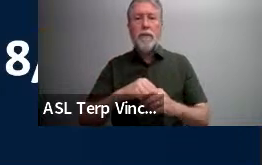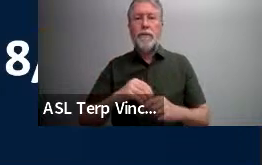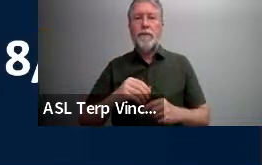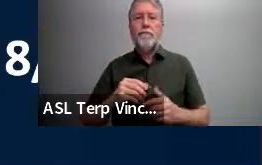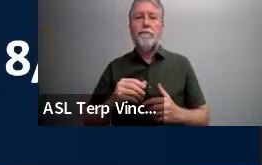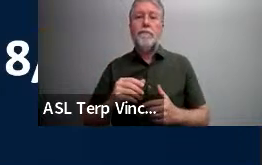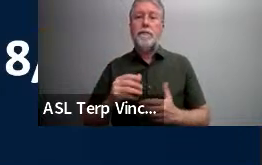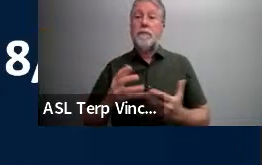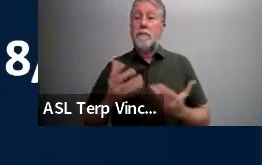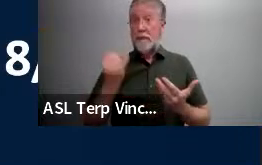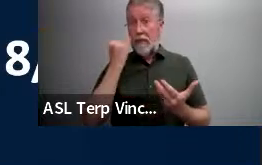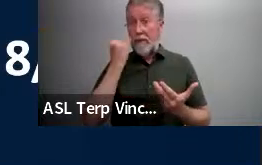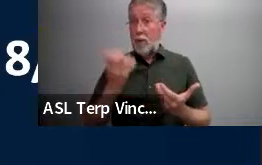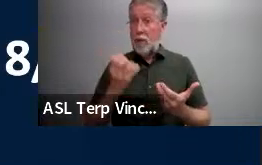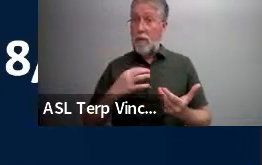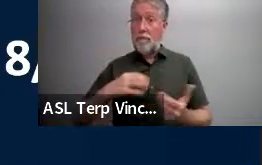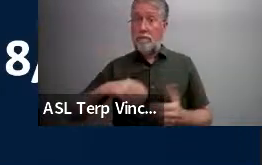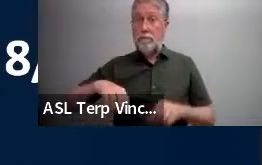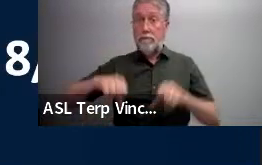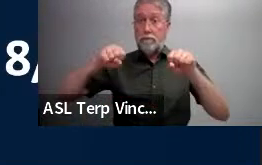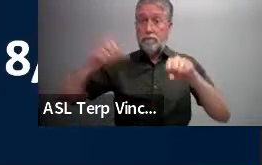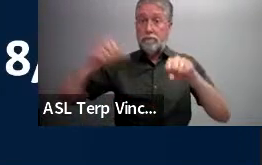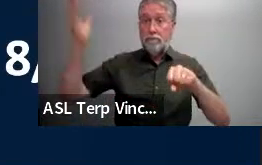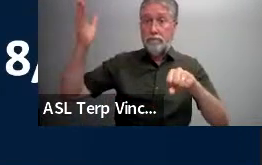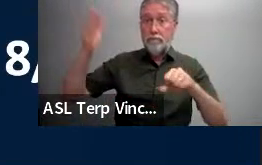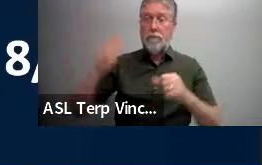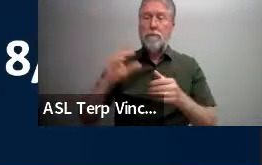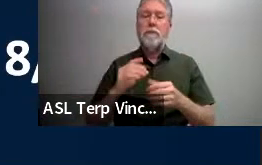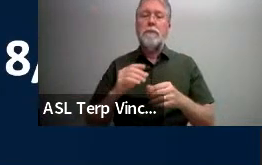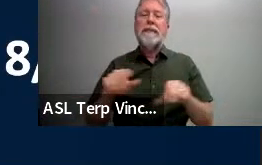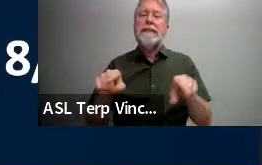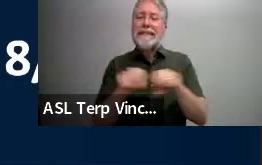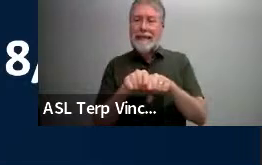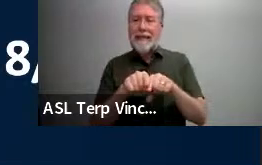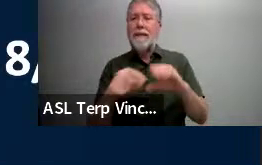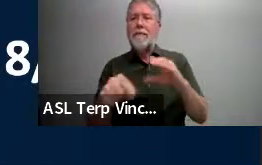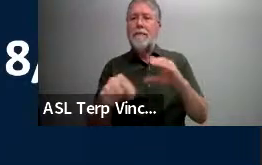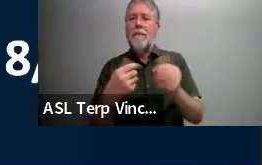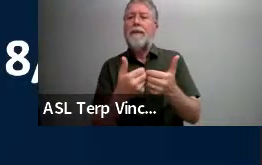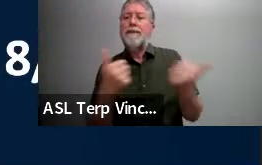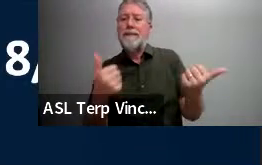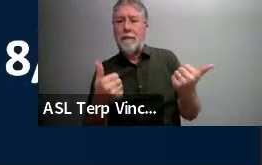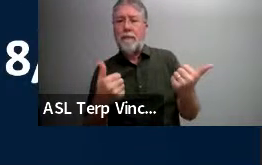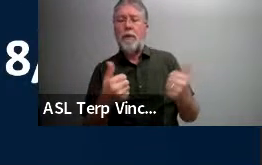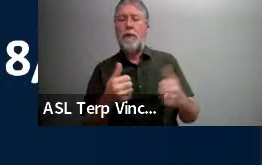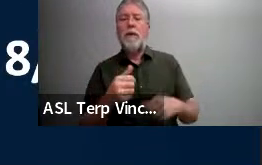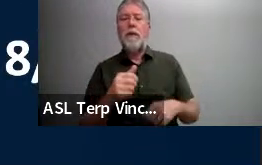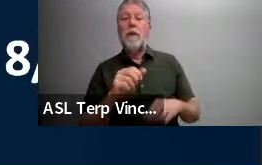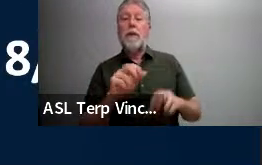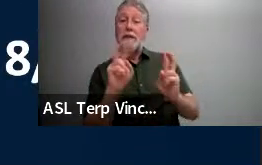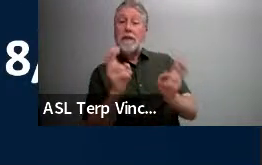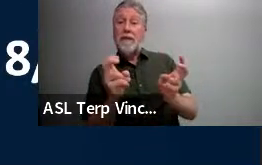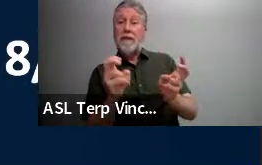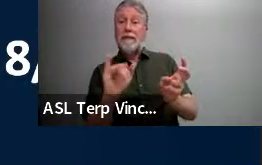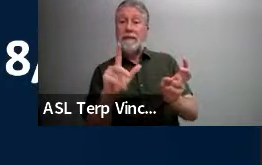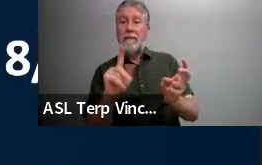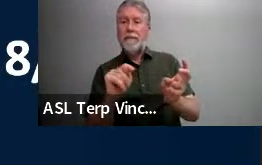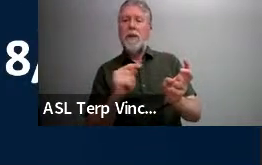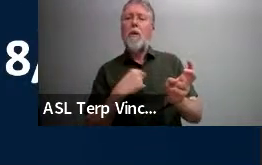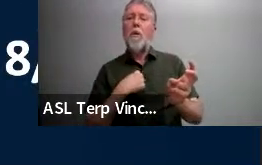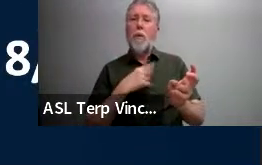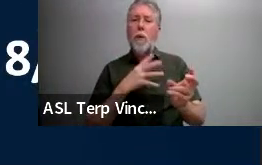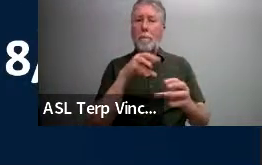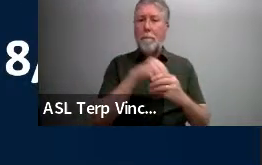want to participate as a speaker, please send an email to the same email box and reference in the subject line that you'd like to